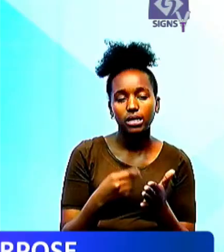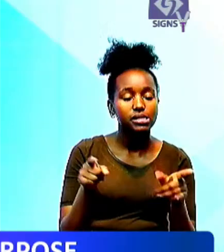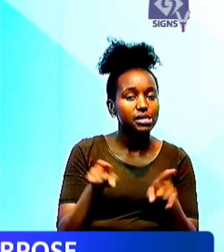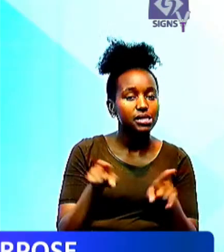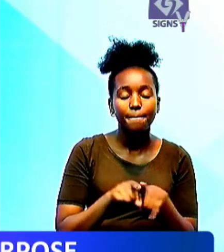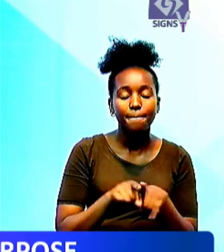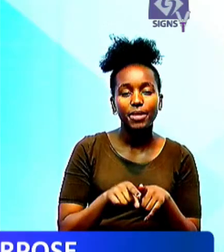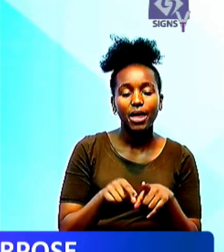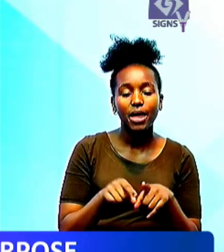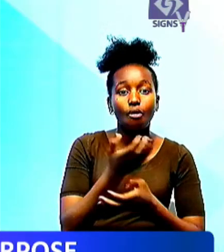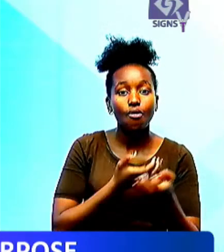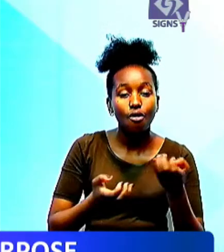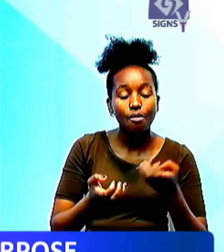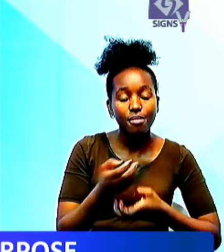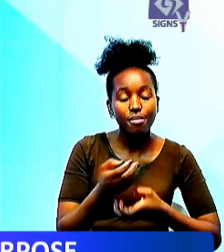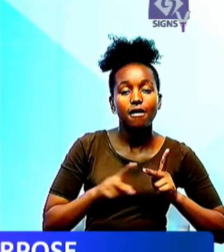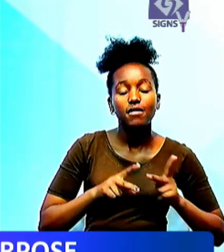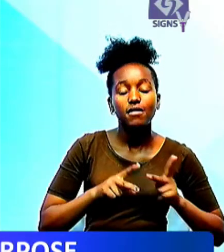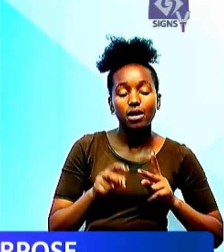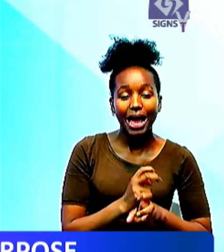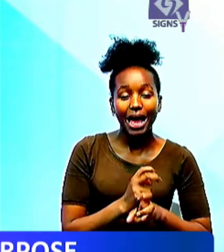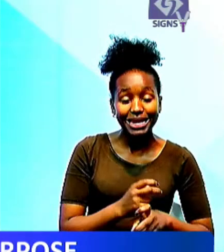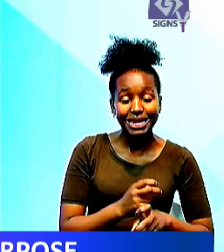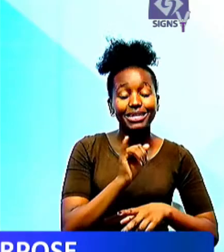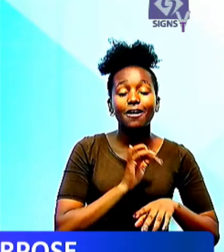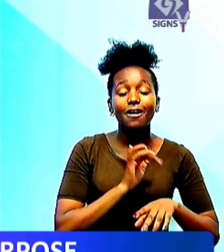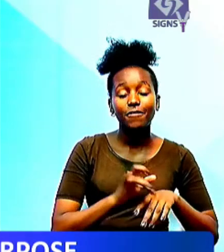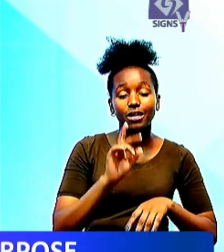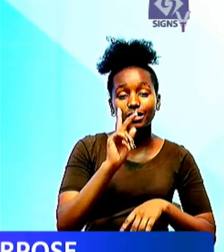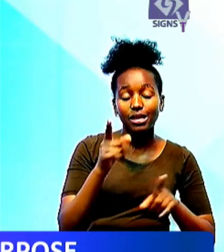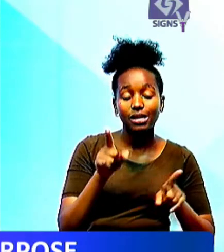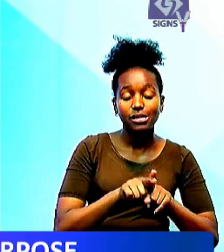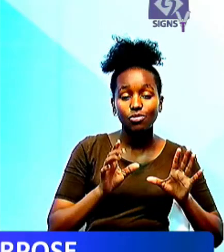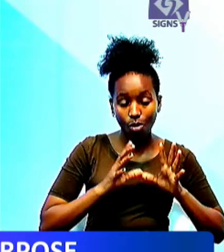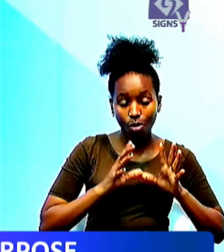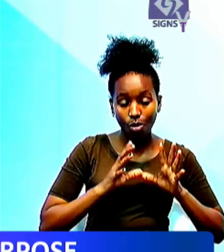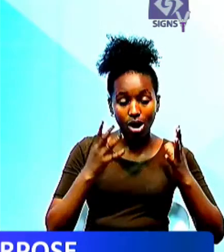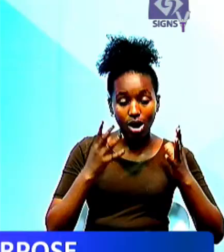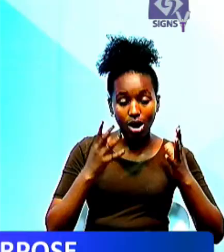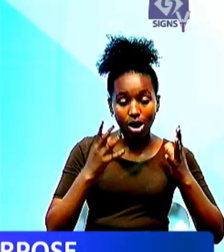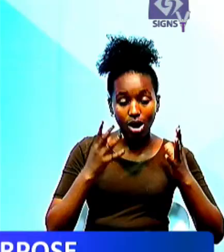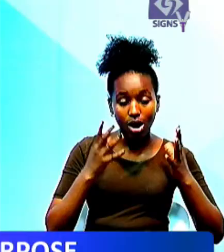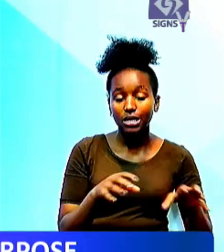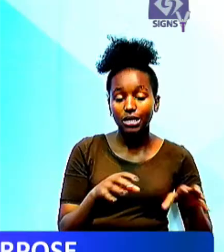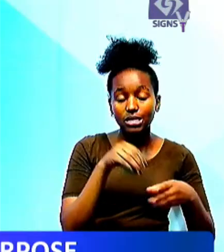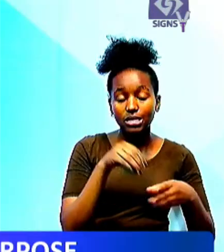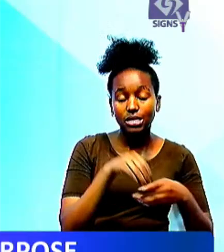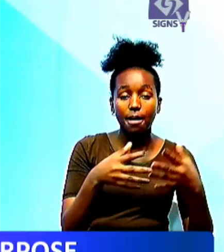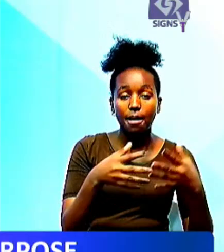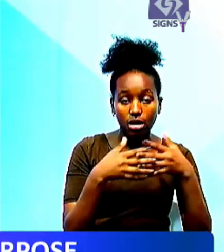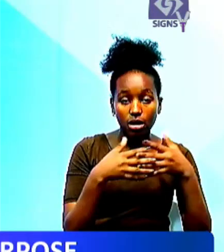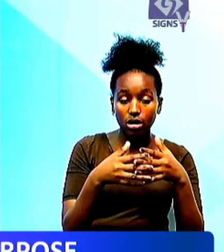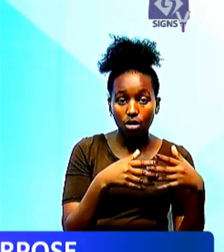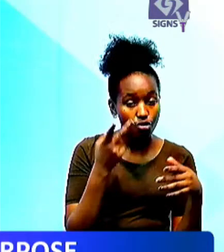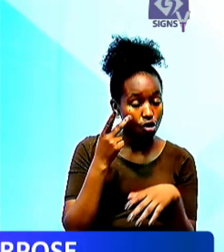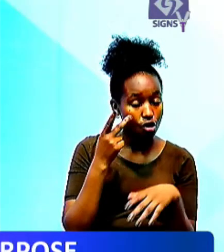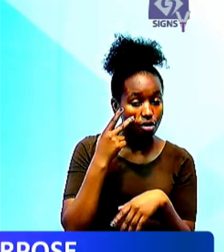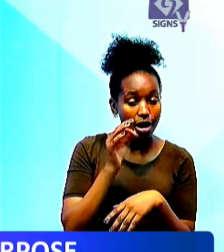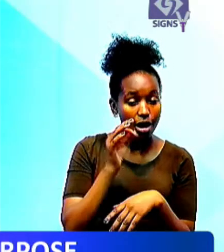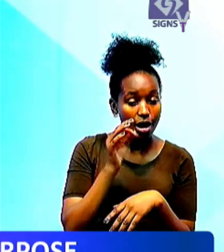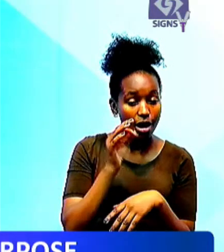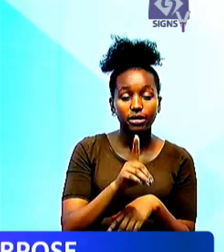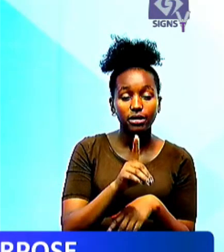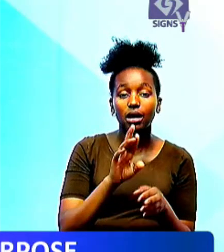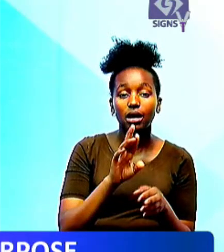just in the Kenyan or African market alone. This was globally. If you look the US, the Fed rates were also going up. They